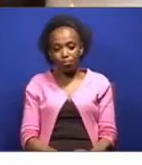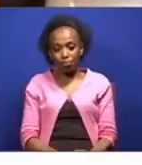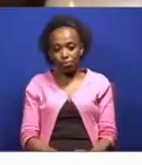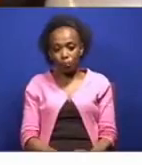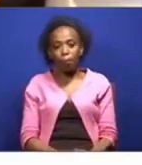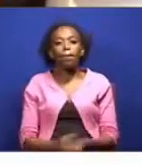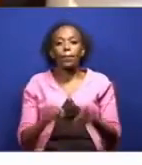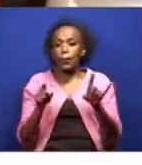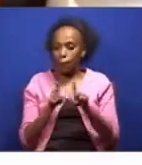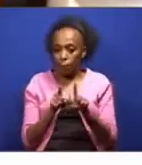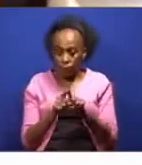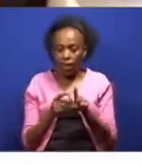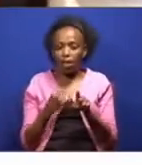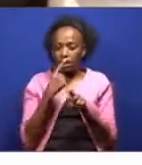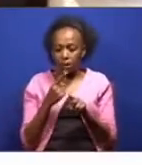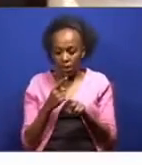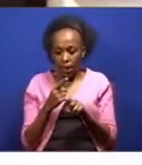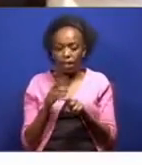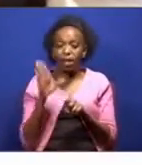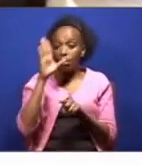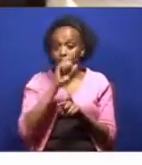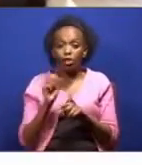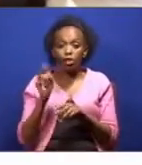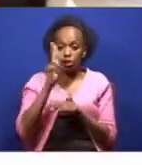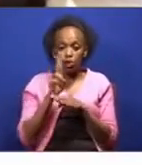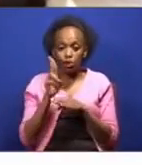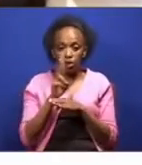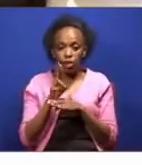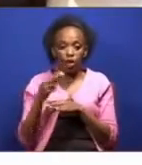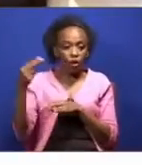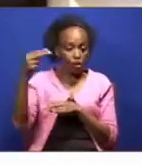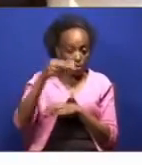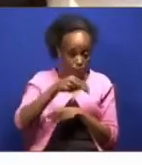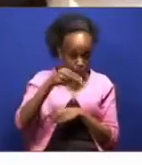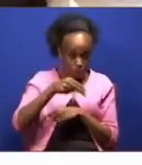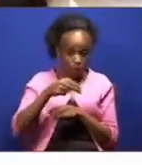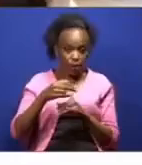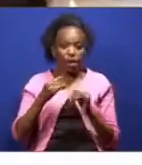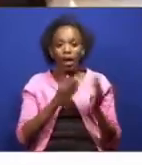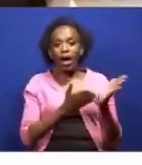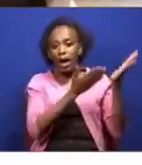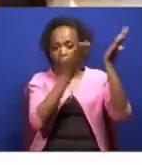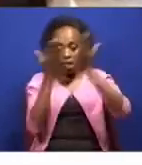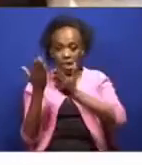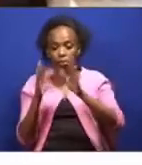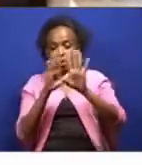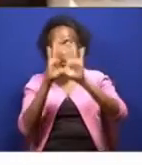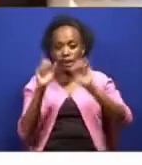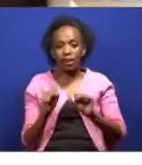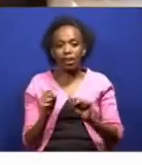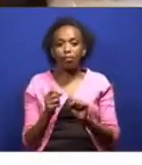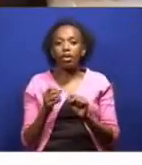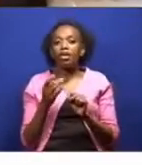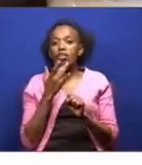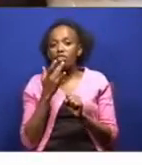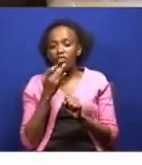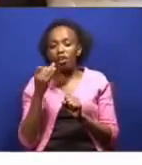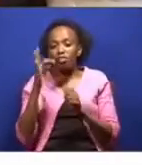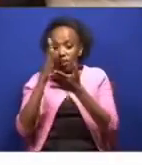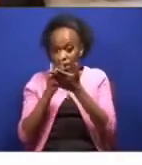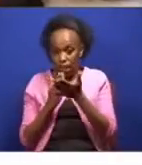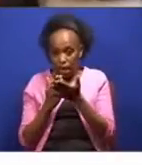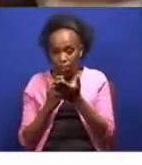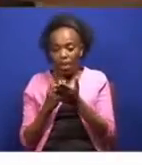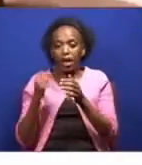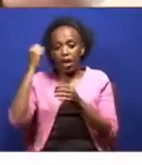She has also decried abuse on the petroleum import system in favor of some preferred